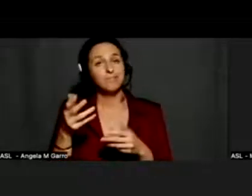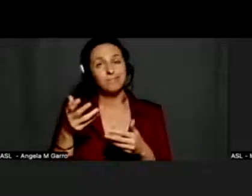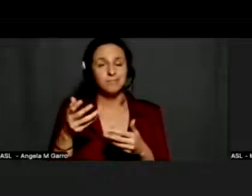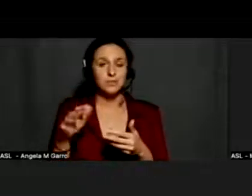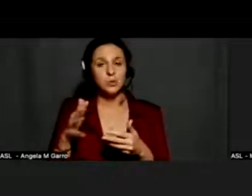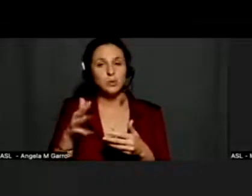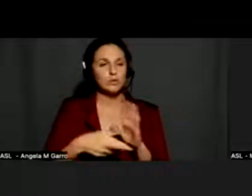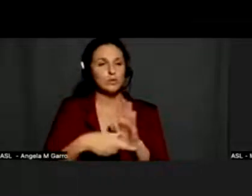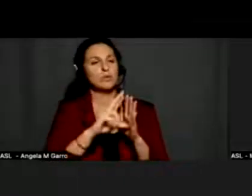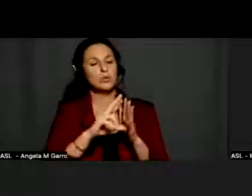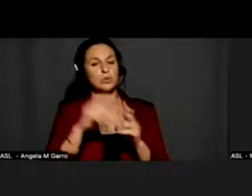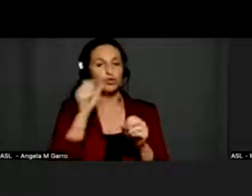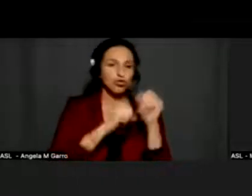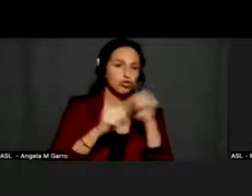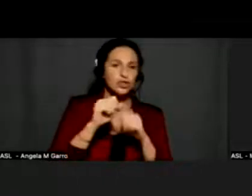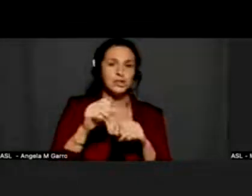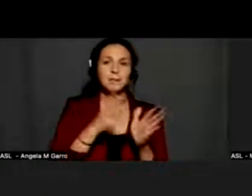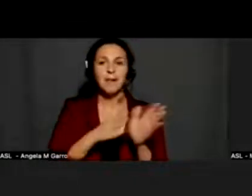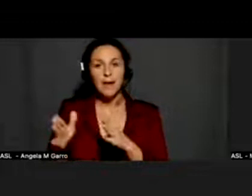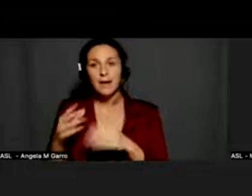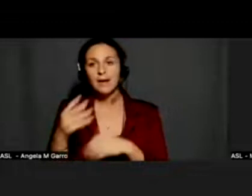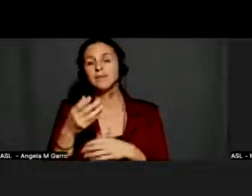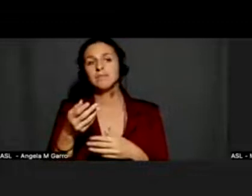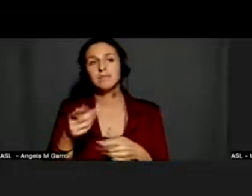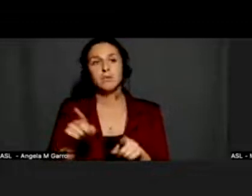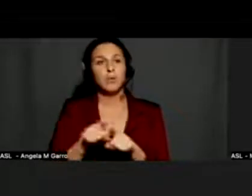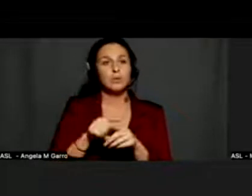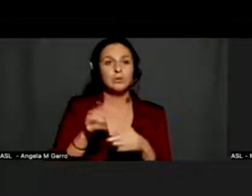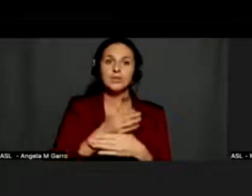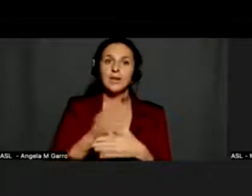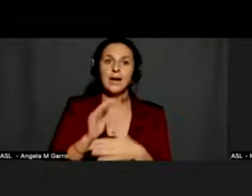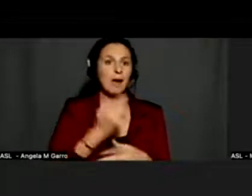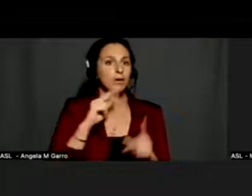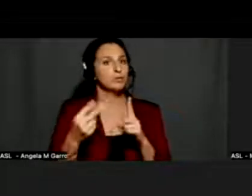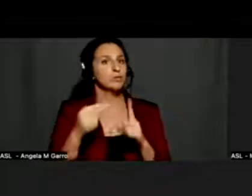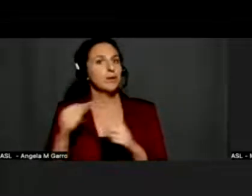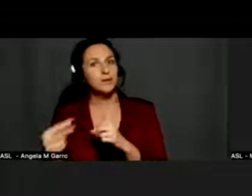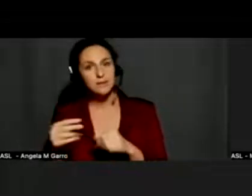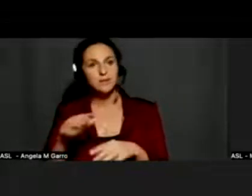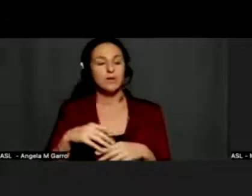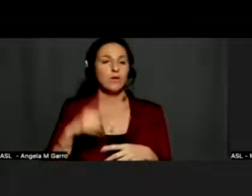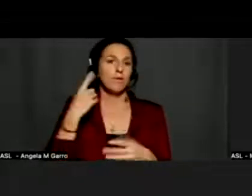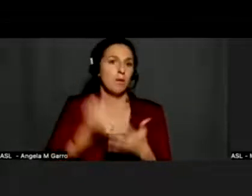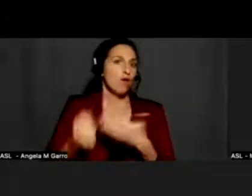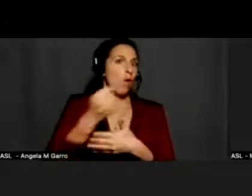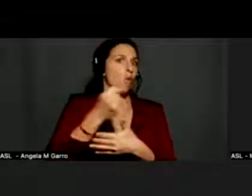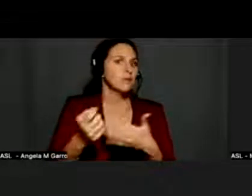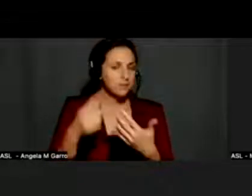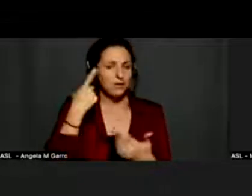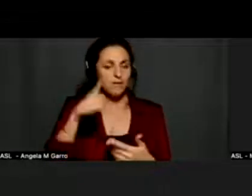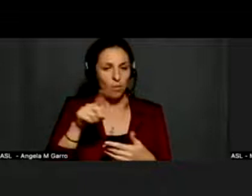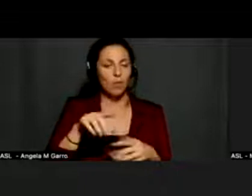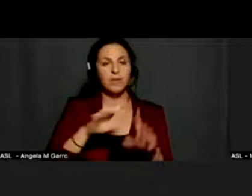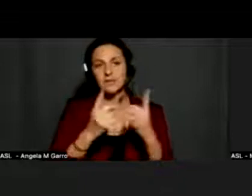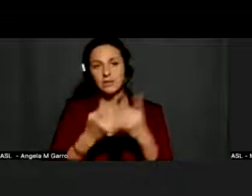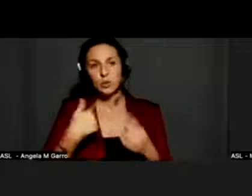the strategic plan and share our perspective on some priorities for the district. So we are appreciative